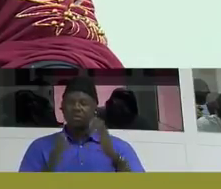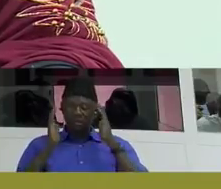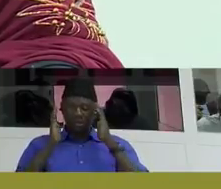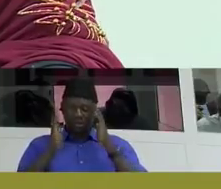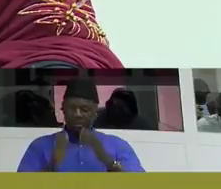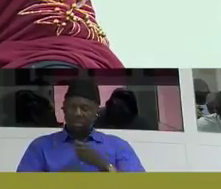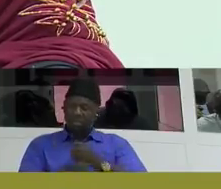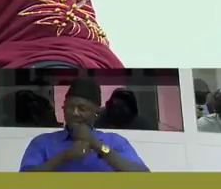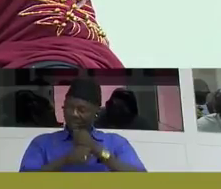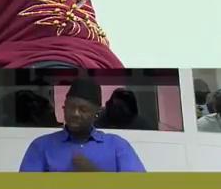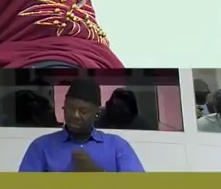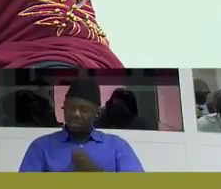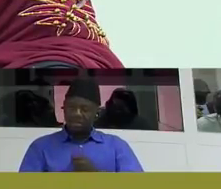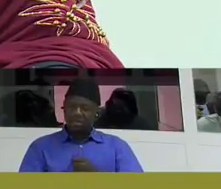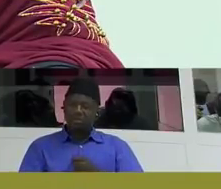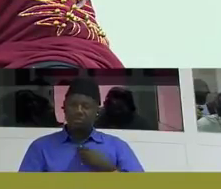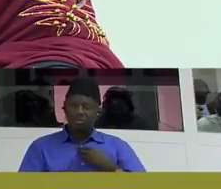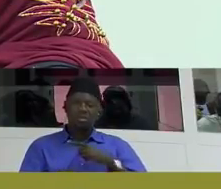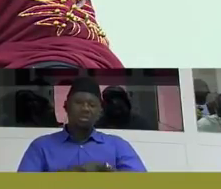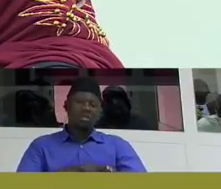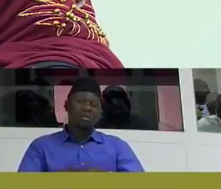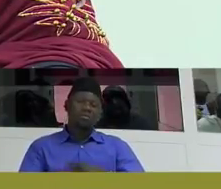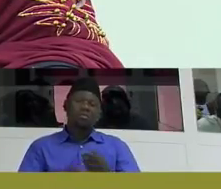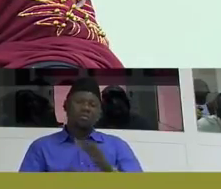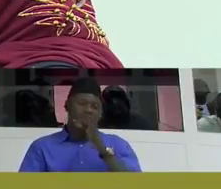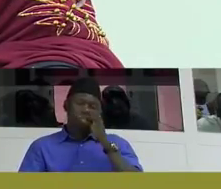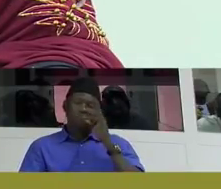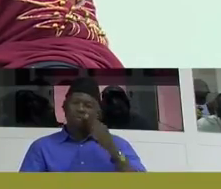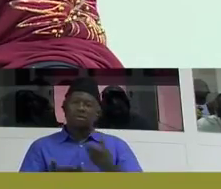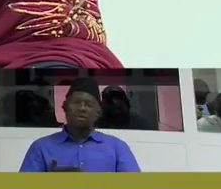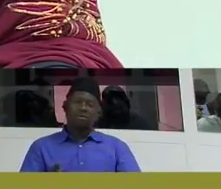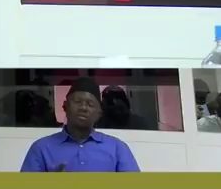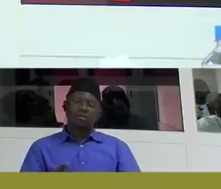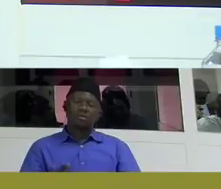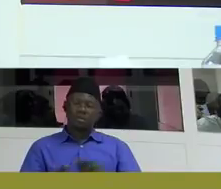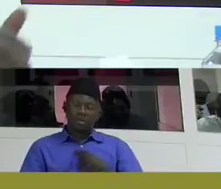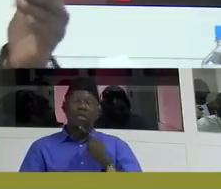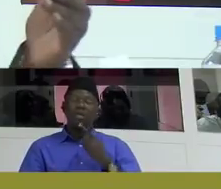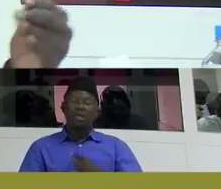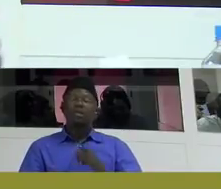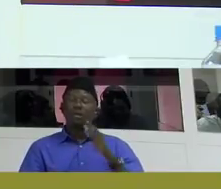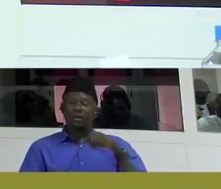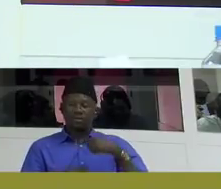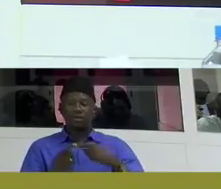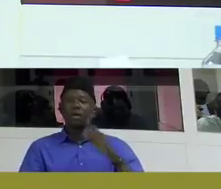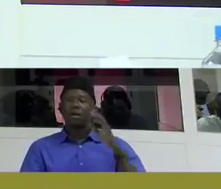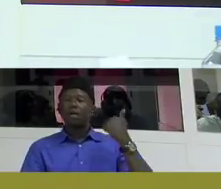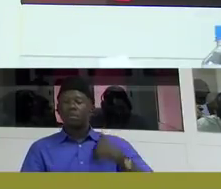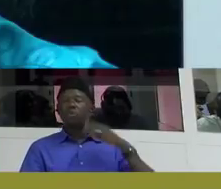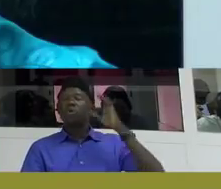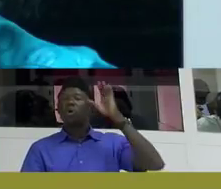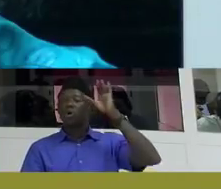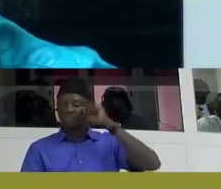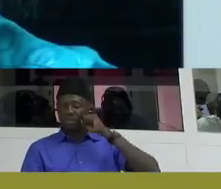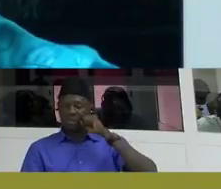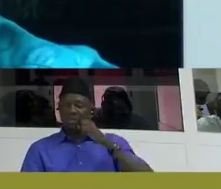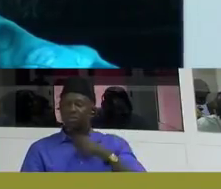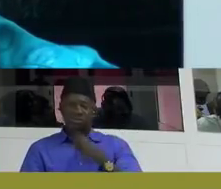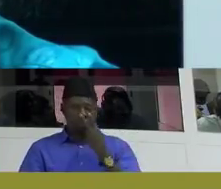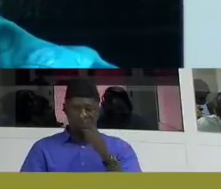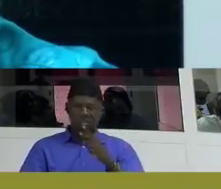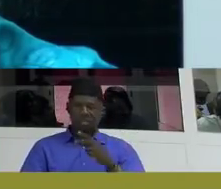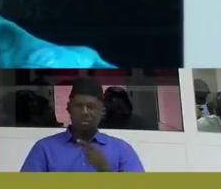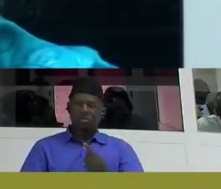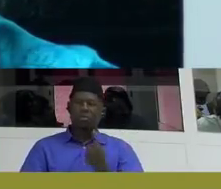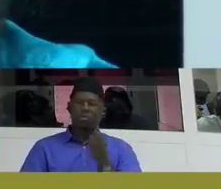then it would have brought some understanding and people would not see it as personal attack. No, I think on